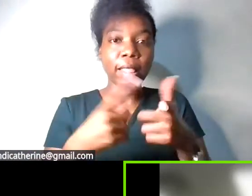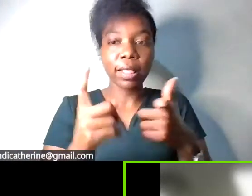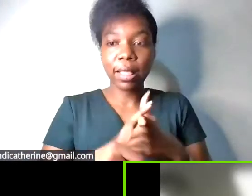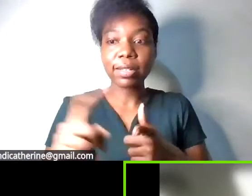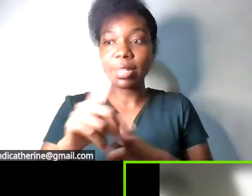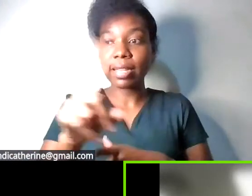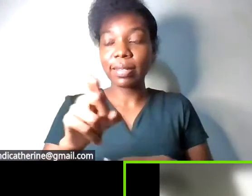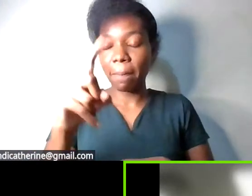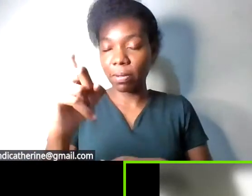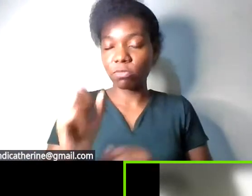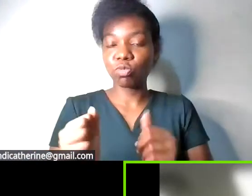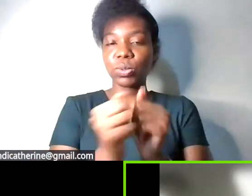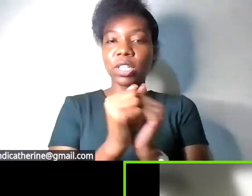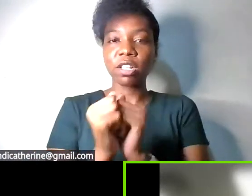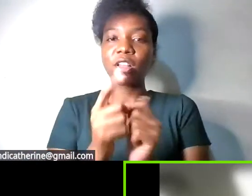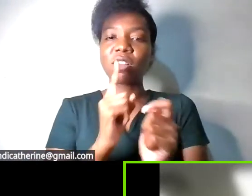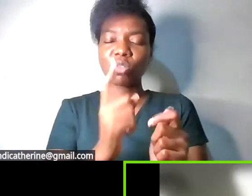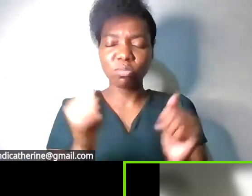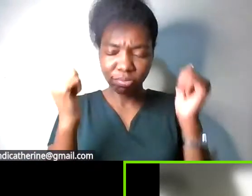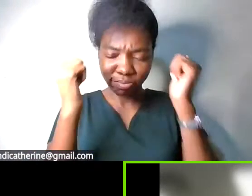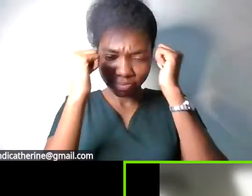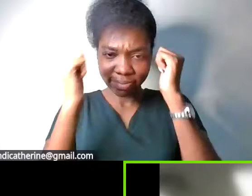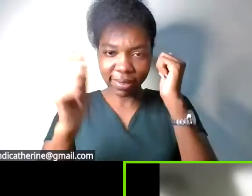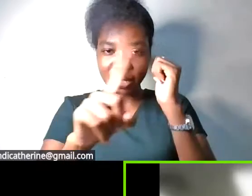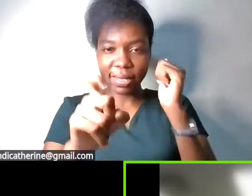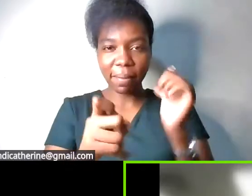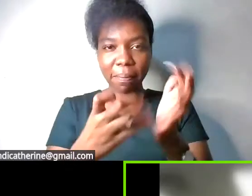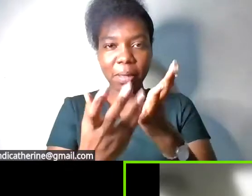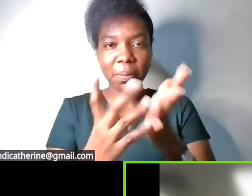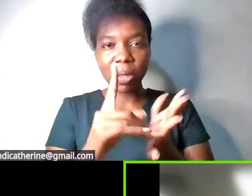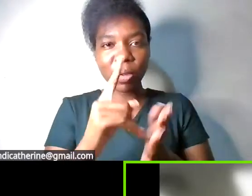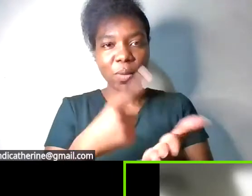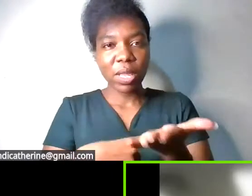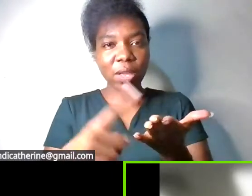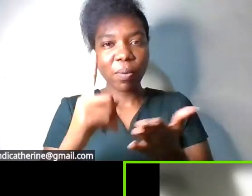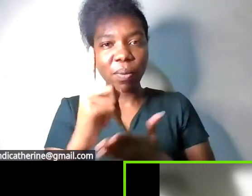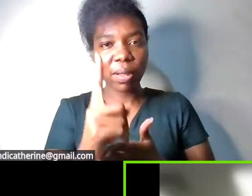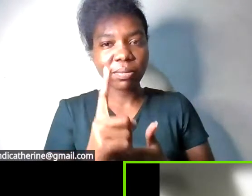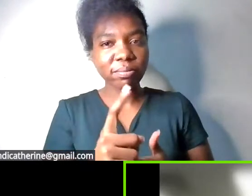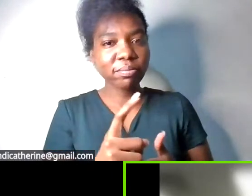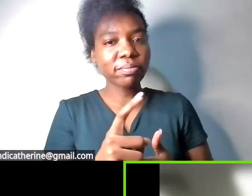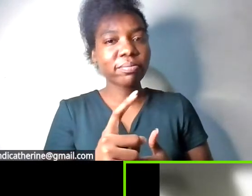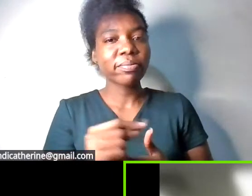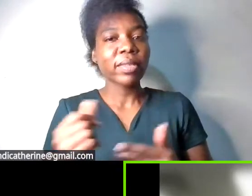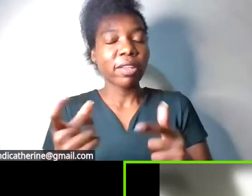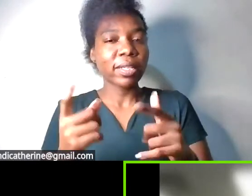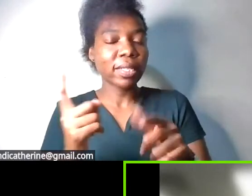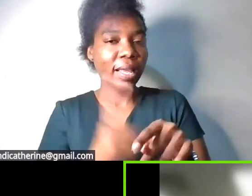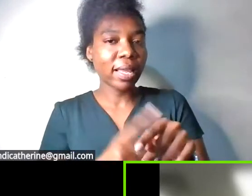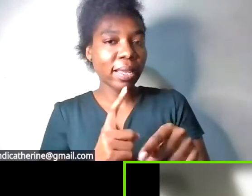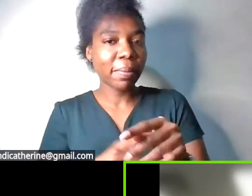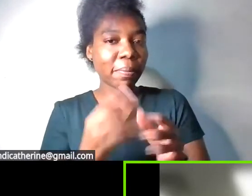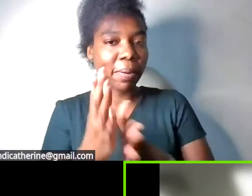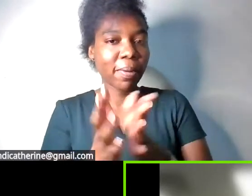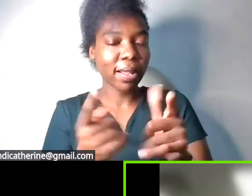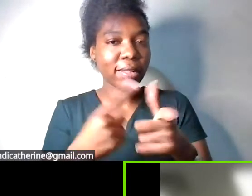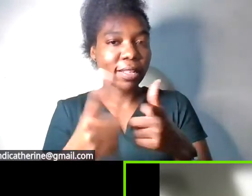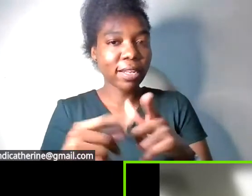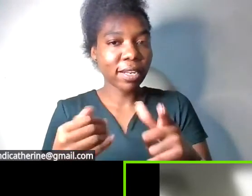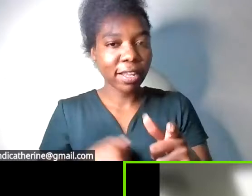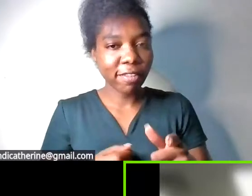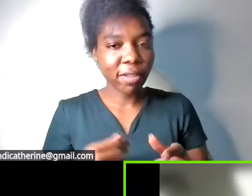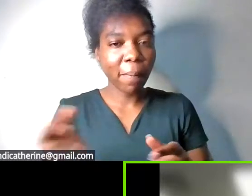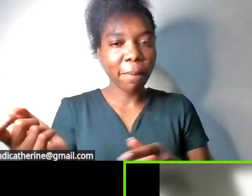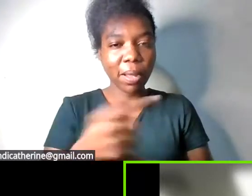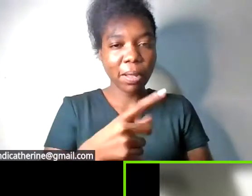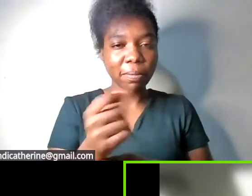exams through 1 week of preparation, right? Then they have 2 months off, then they start their semester again. Now, think about